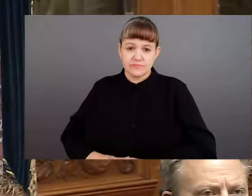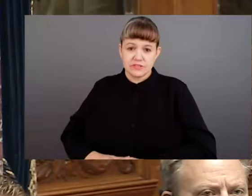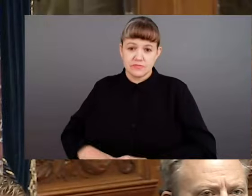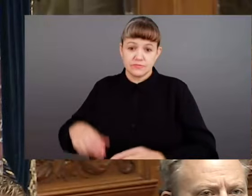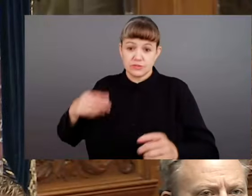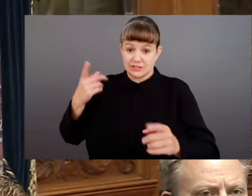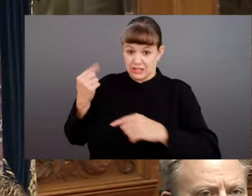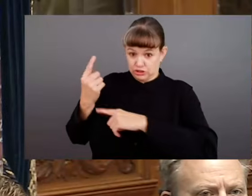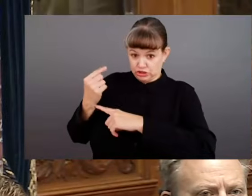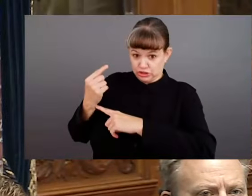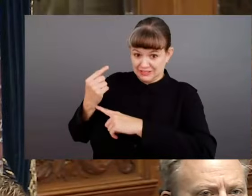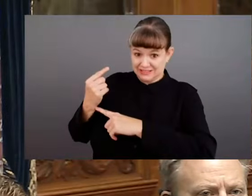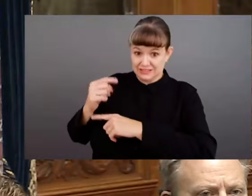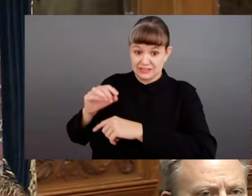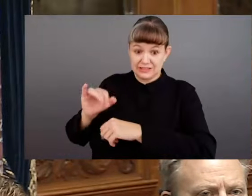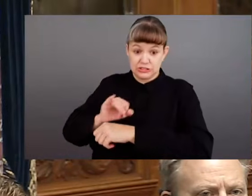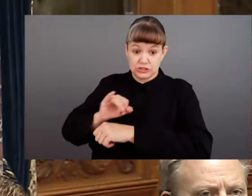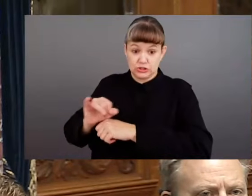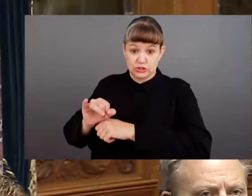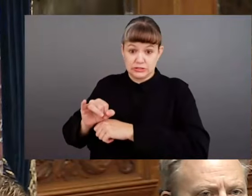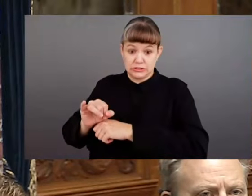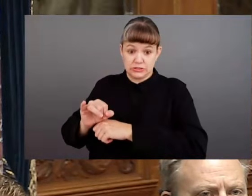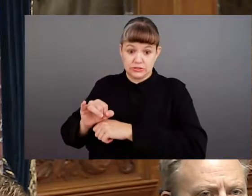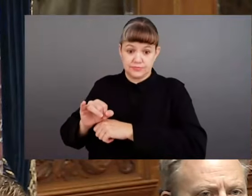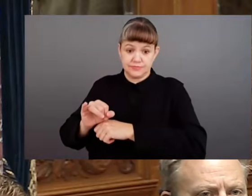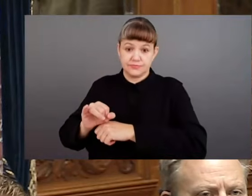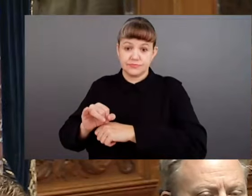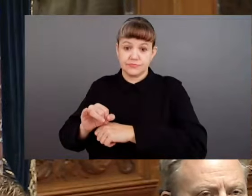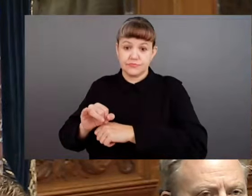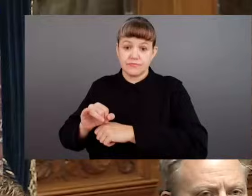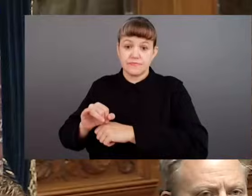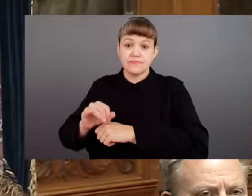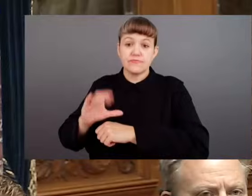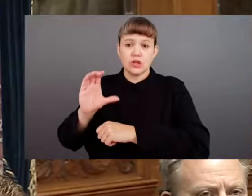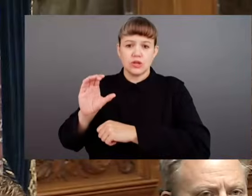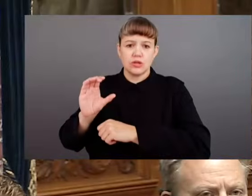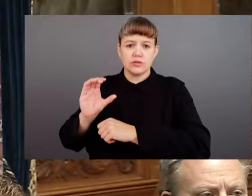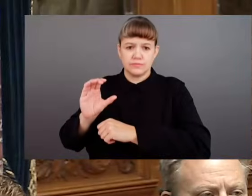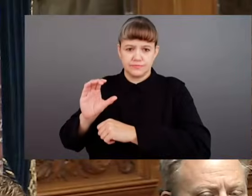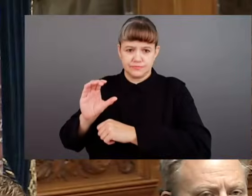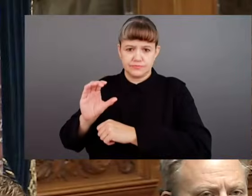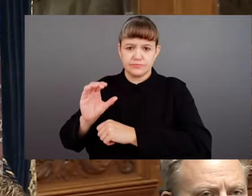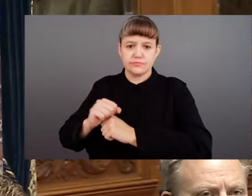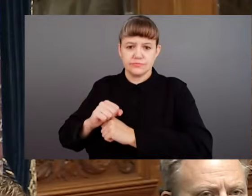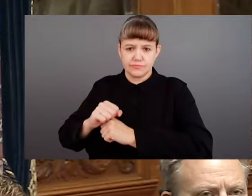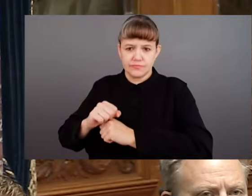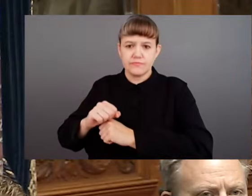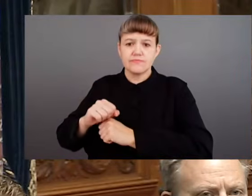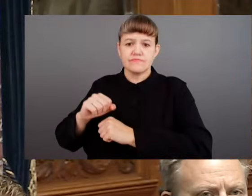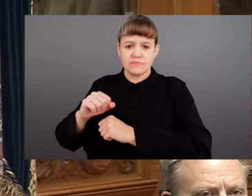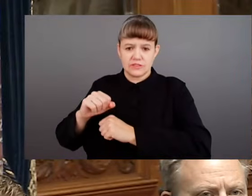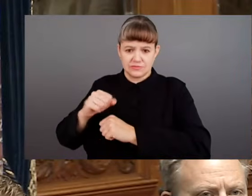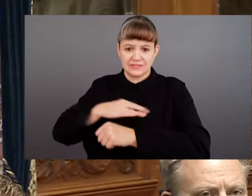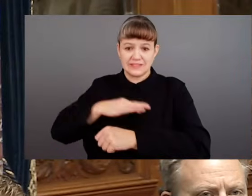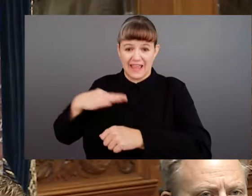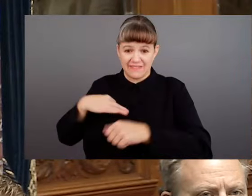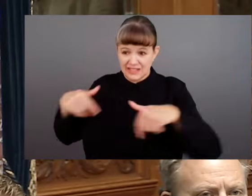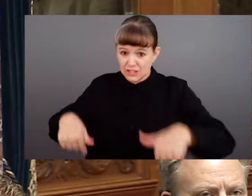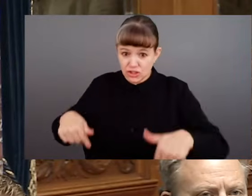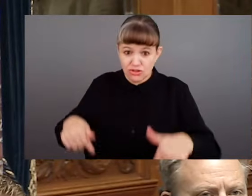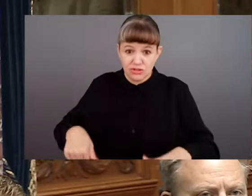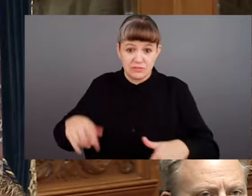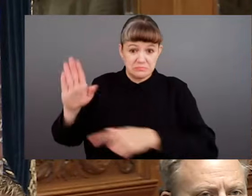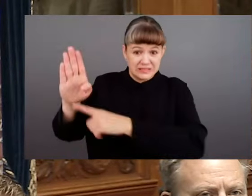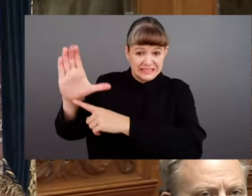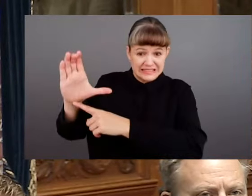tape, payroll taxes, and WorkSafe costs are driving them to hire and fly in Alberta-based staff who spend